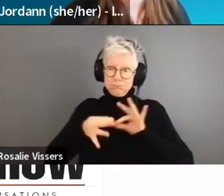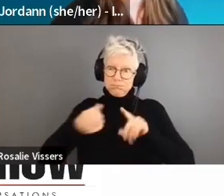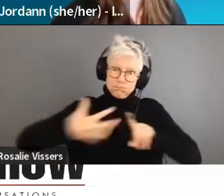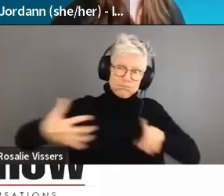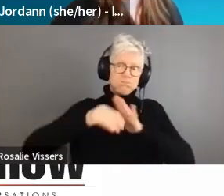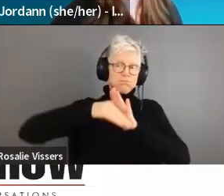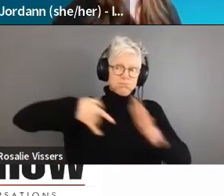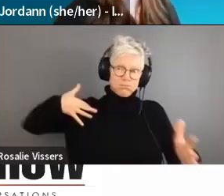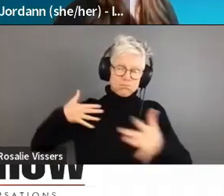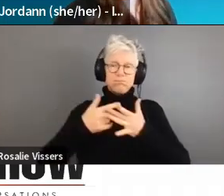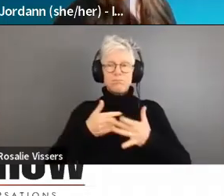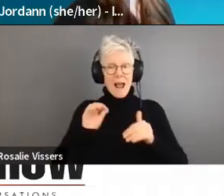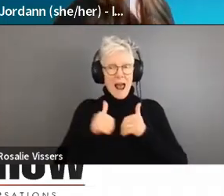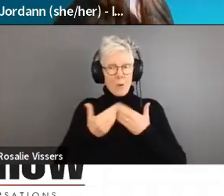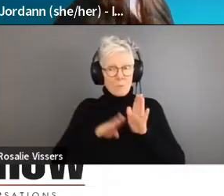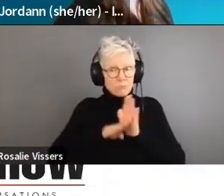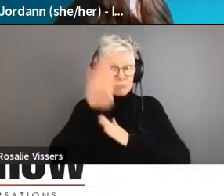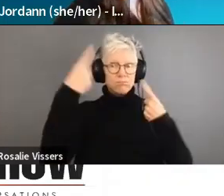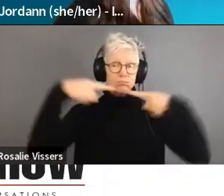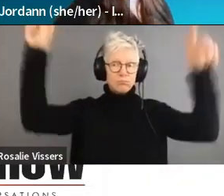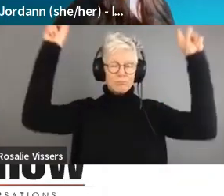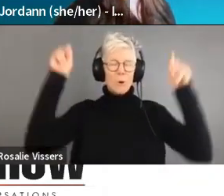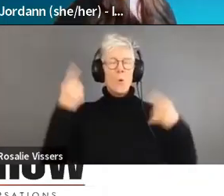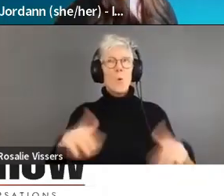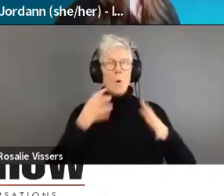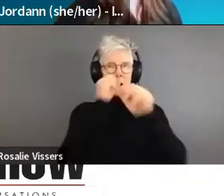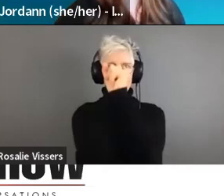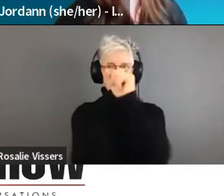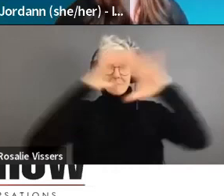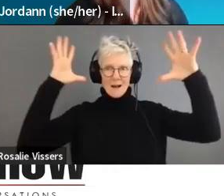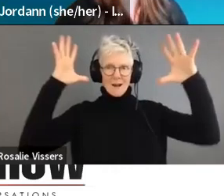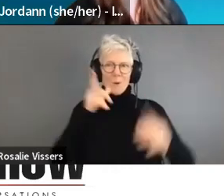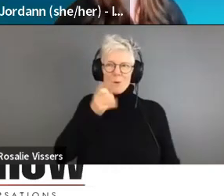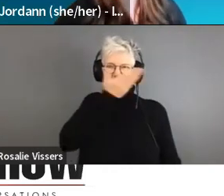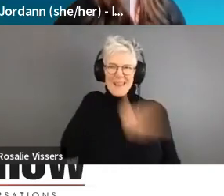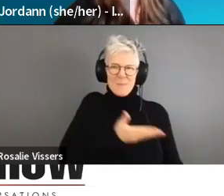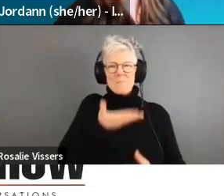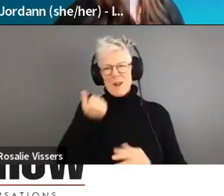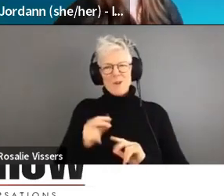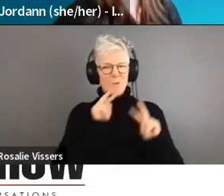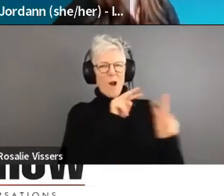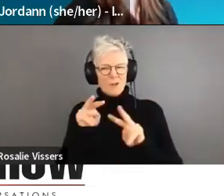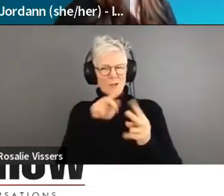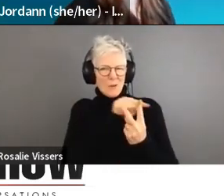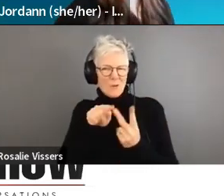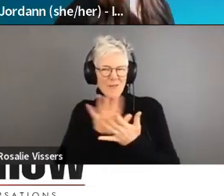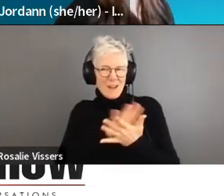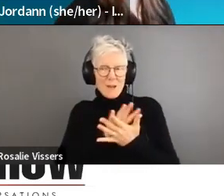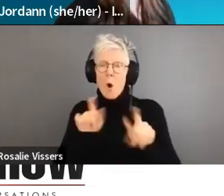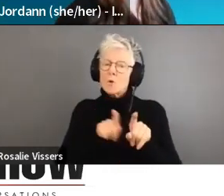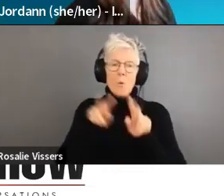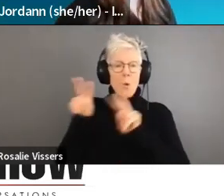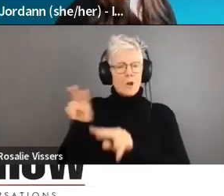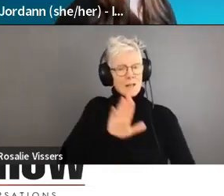his successful podcasts today, and you would just get a way better understanding of who Dr. Vibe is if you watch those two sessions as well, and visit his website